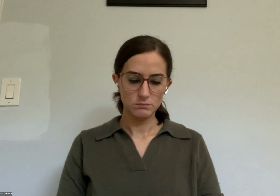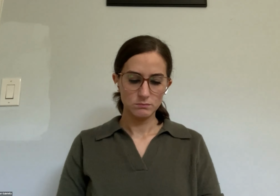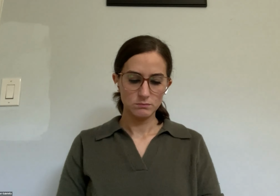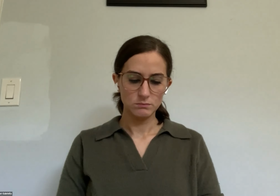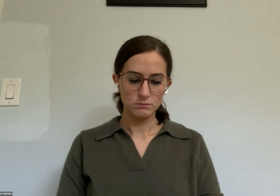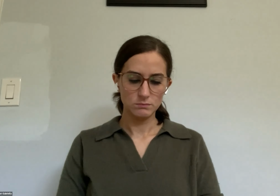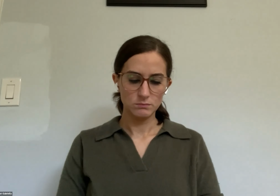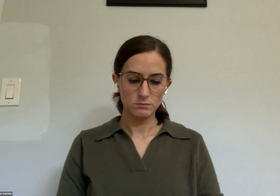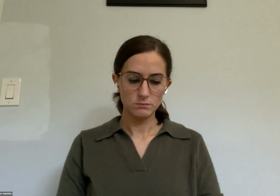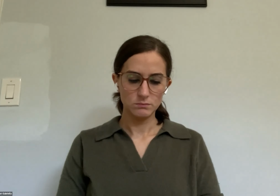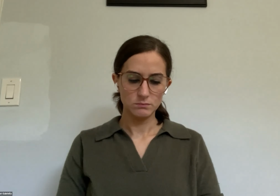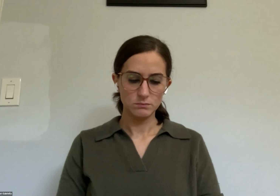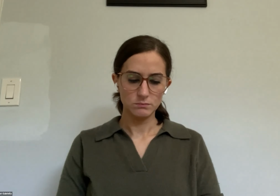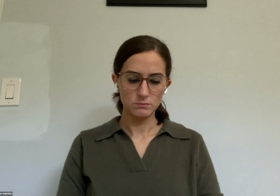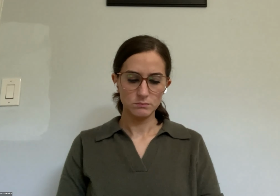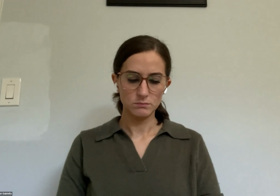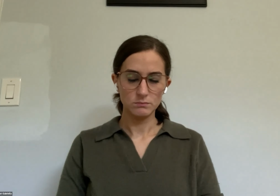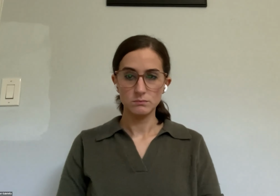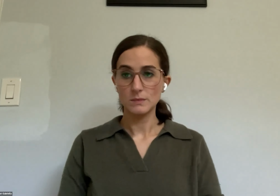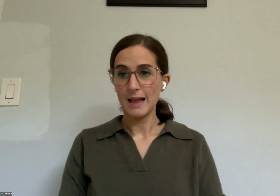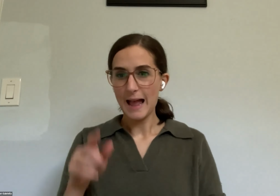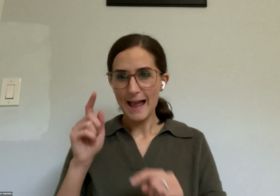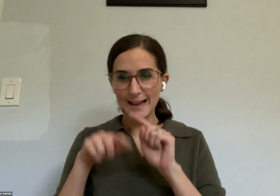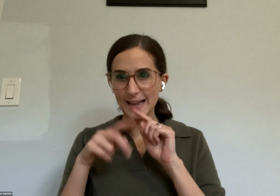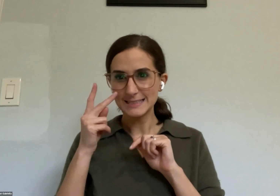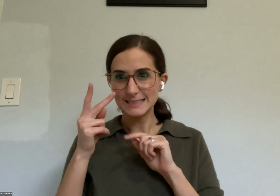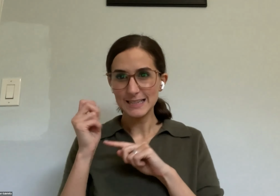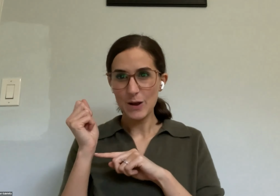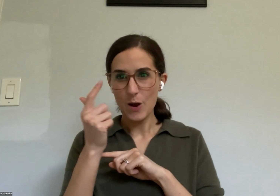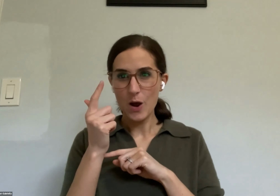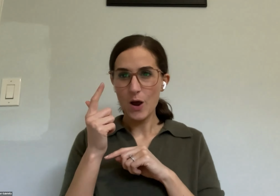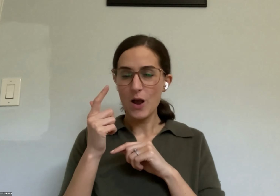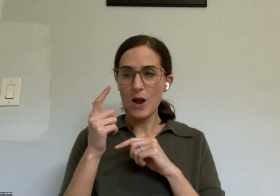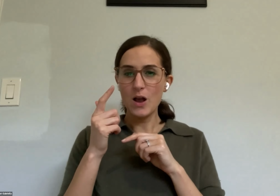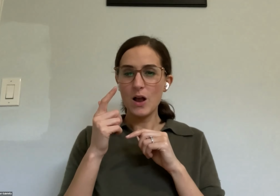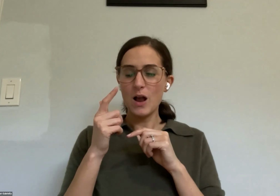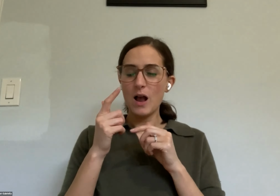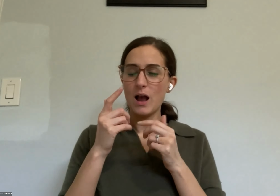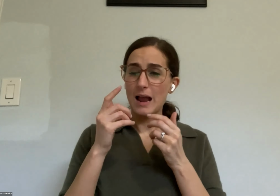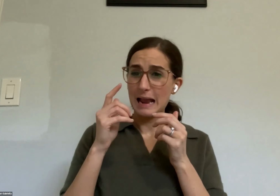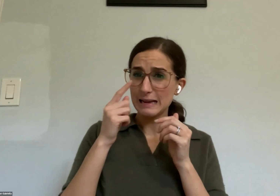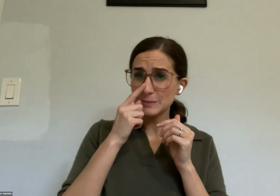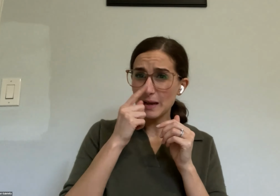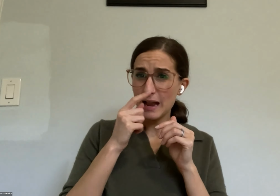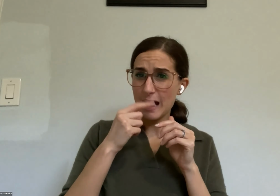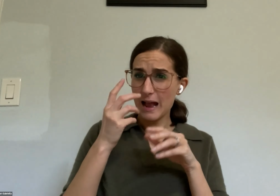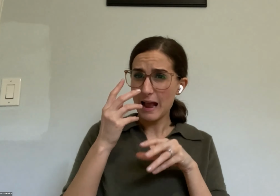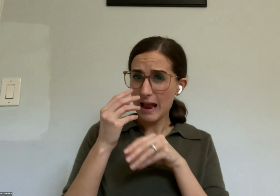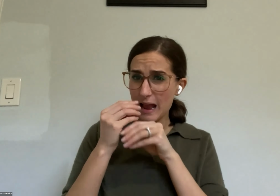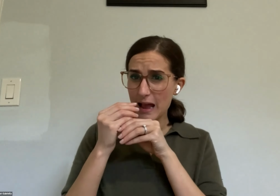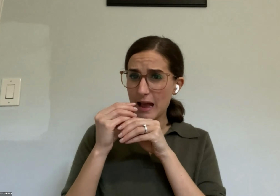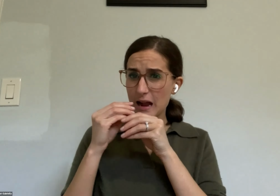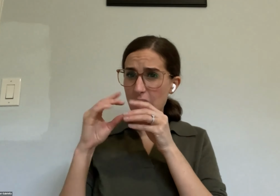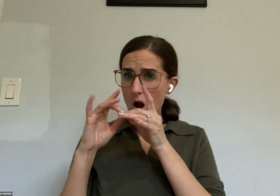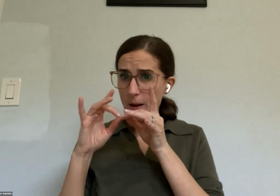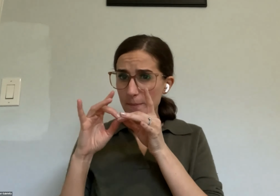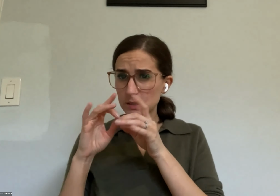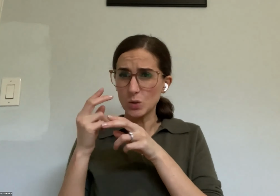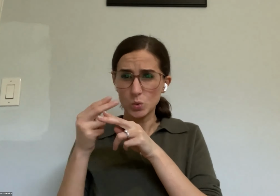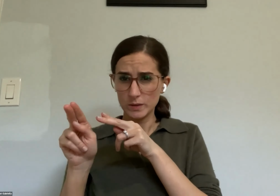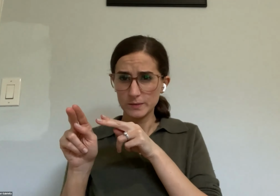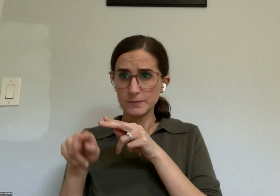sorry, I can't see everybody on my screen. Can I just add in something really quickly? Rebecca as well, thanks.